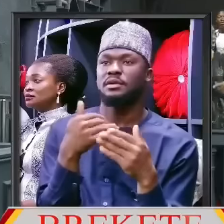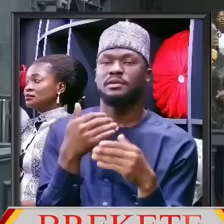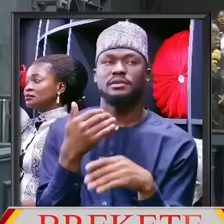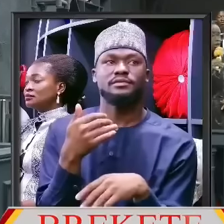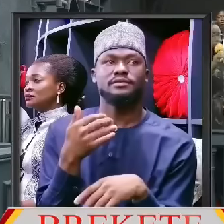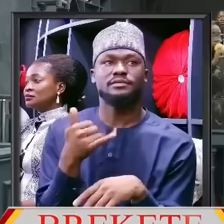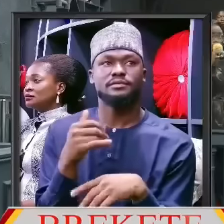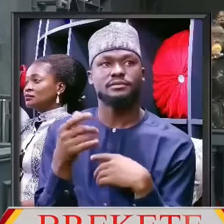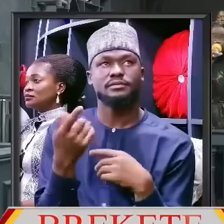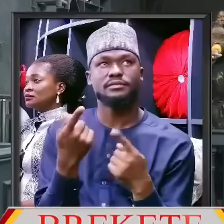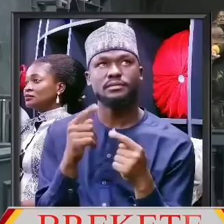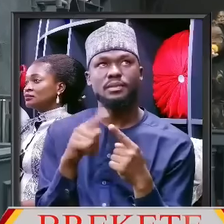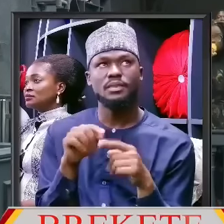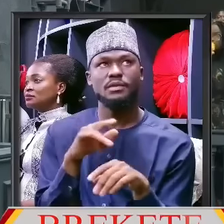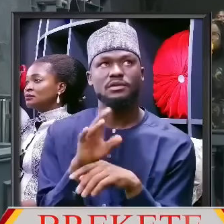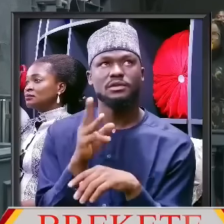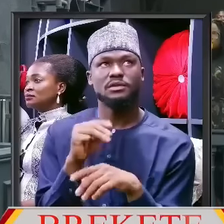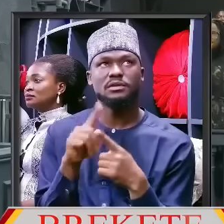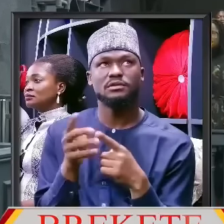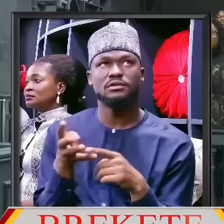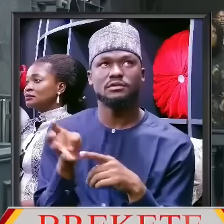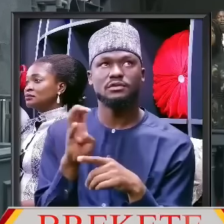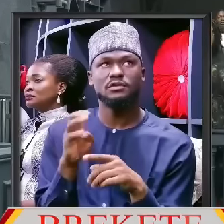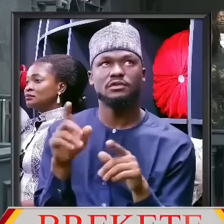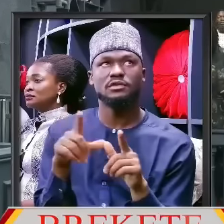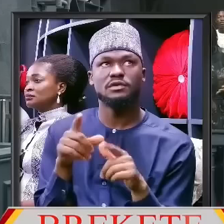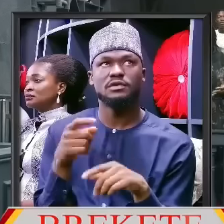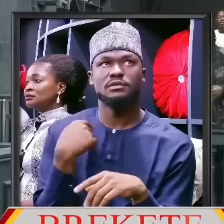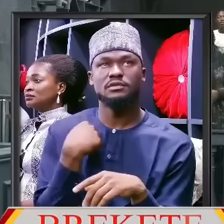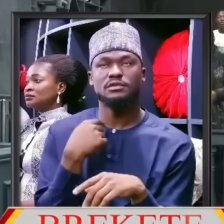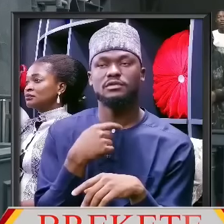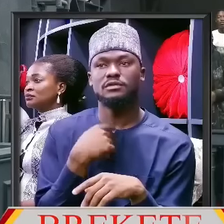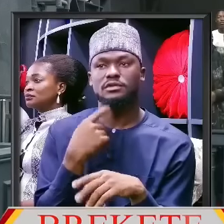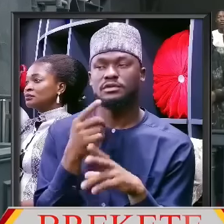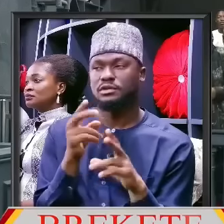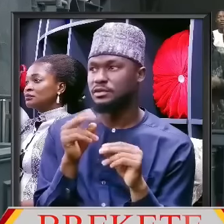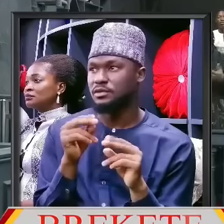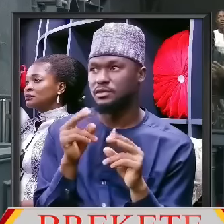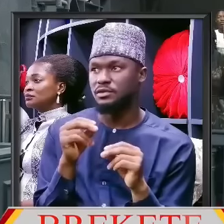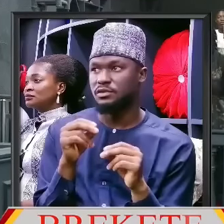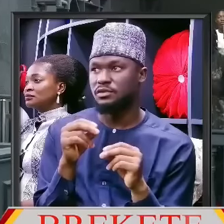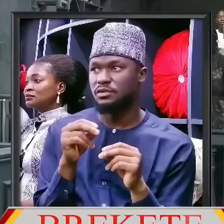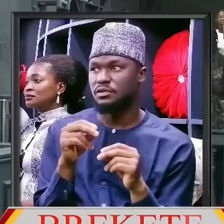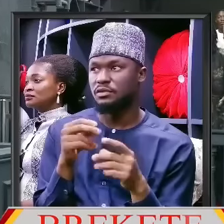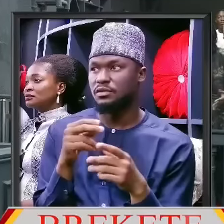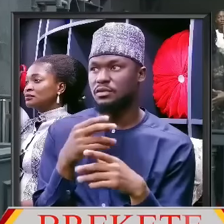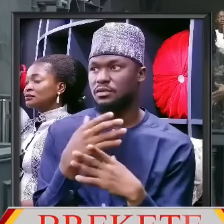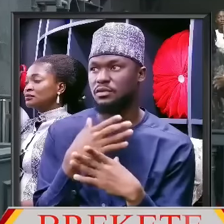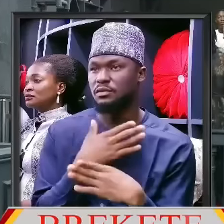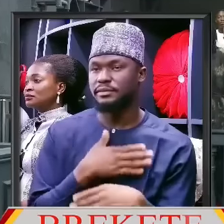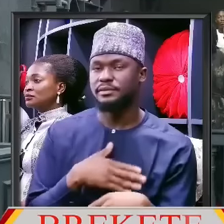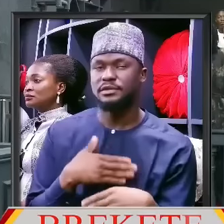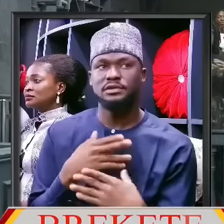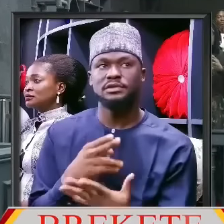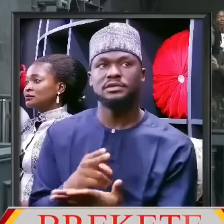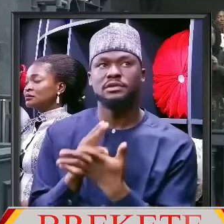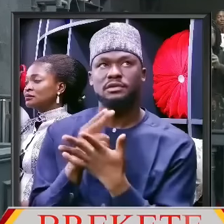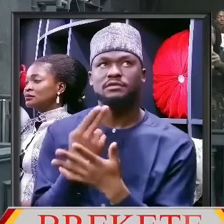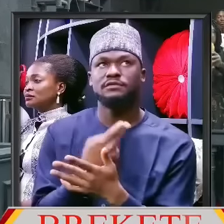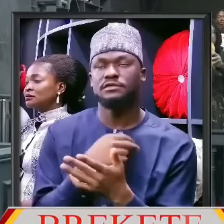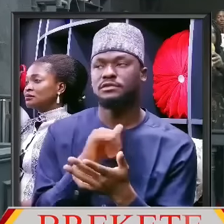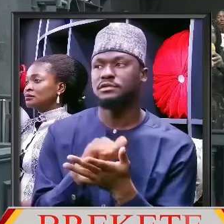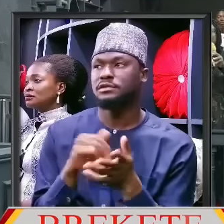our children for 400 level. Now can say, hey, sir. Please help us. That